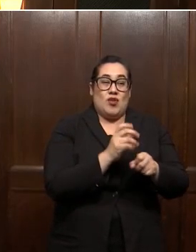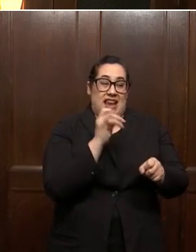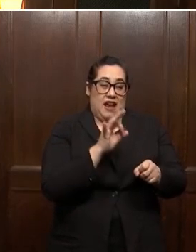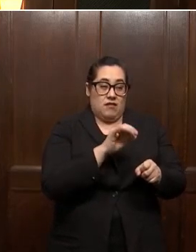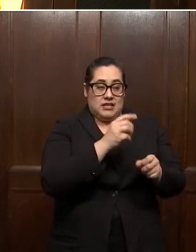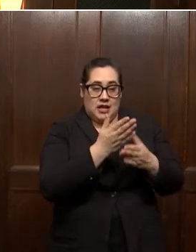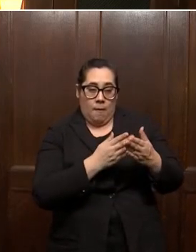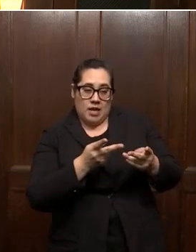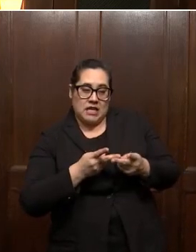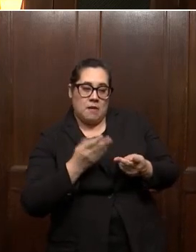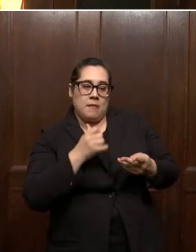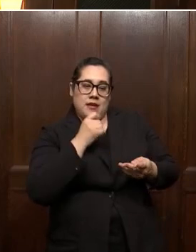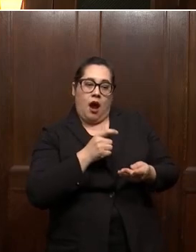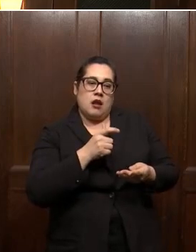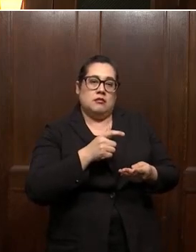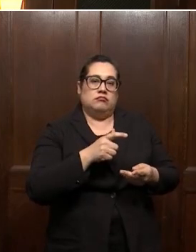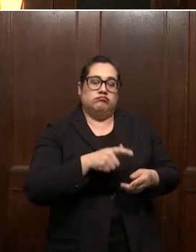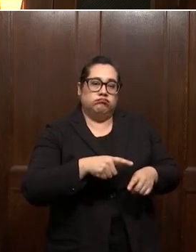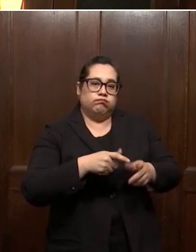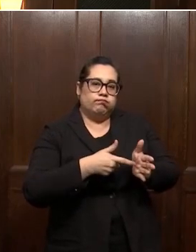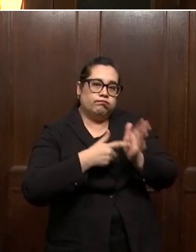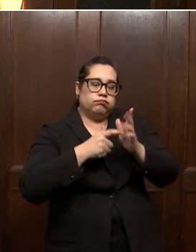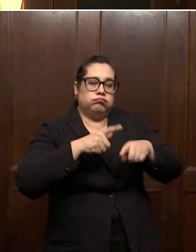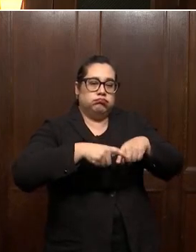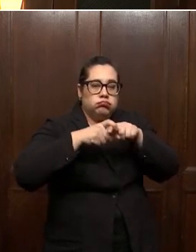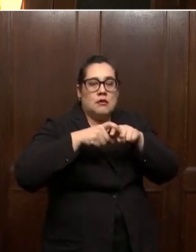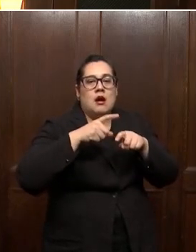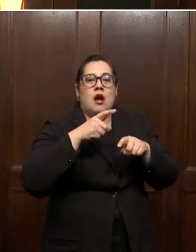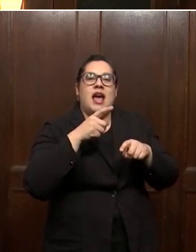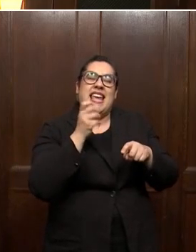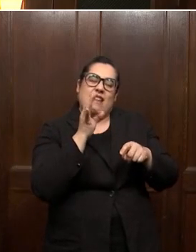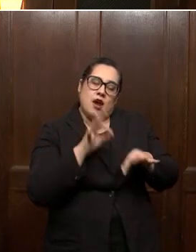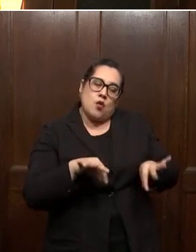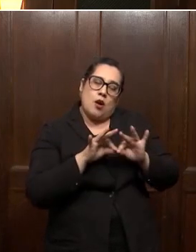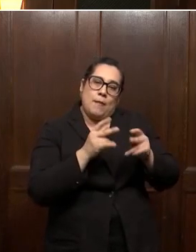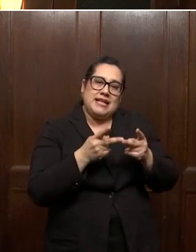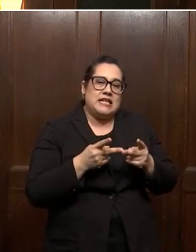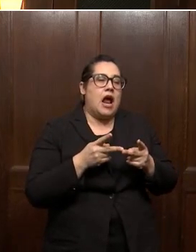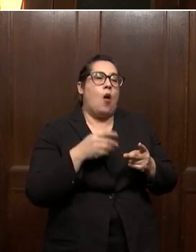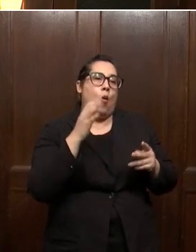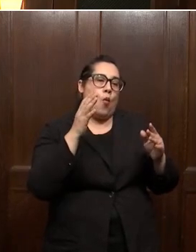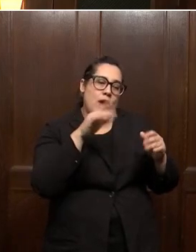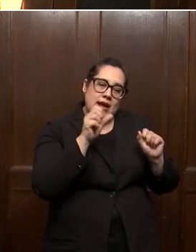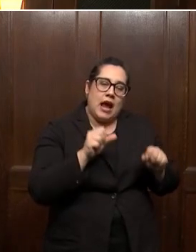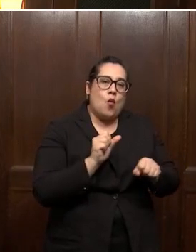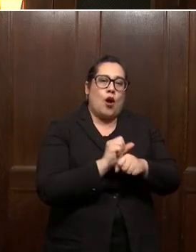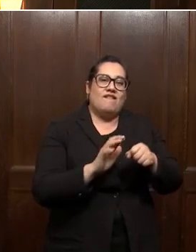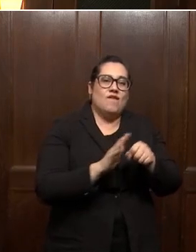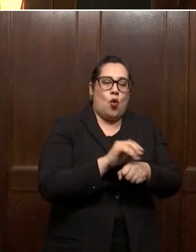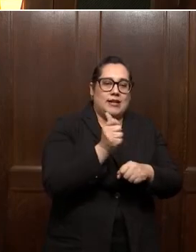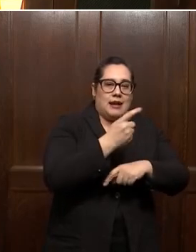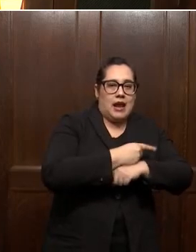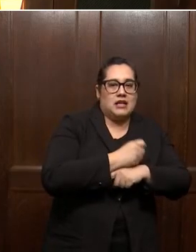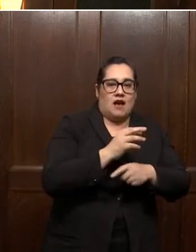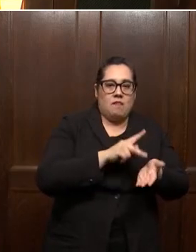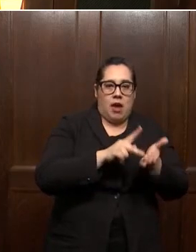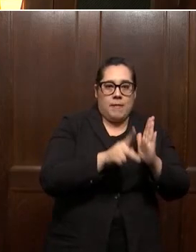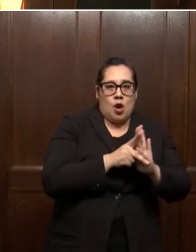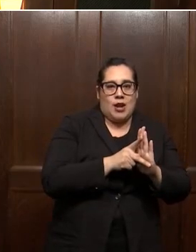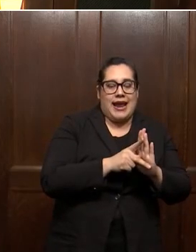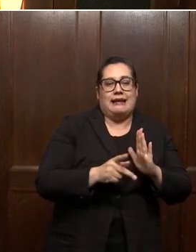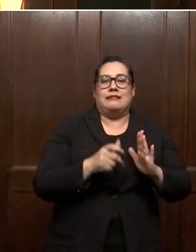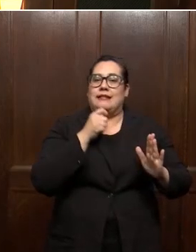to making sure if they are critical positions that they would be able to work all 10 days of a pay period instead of 9. Yes,